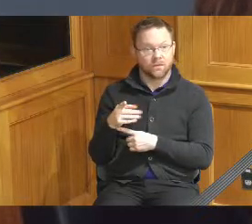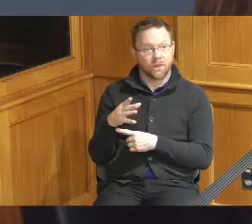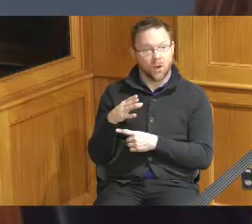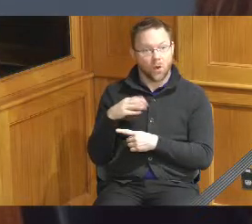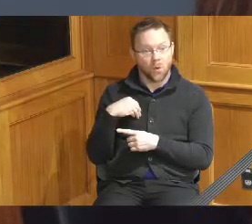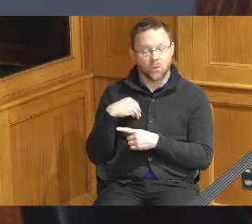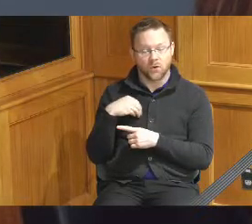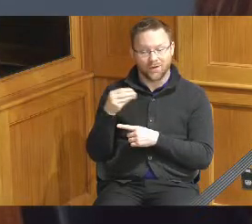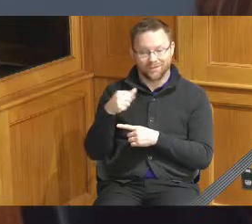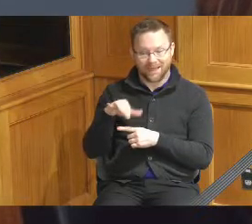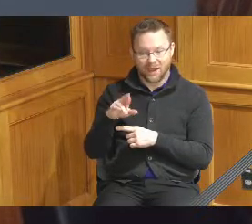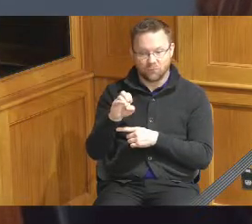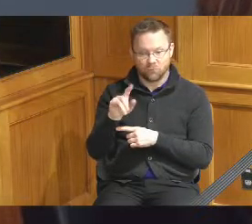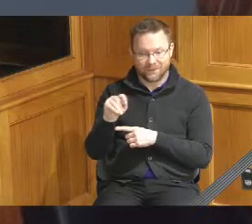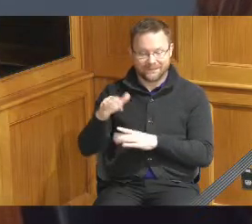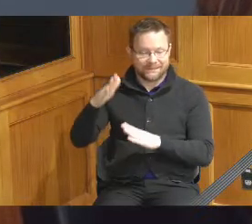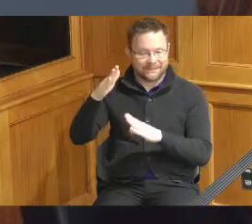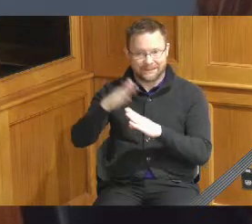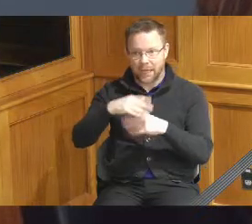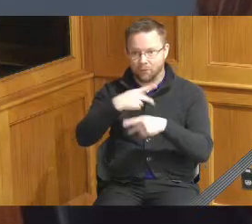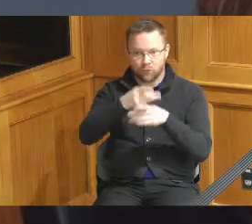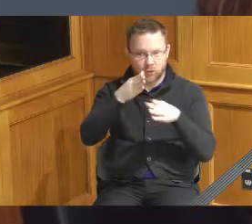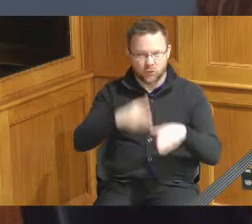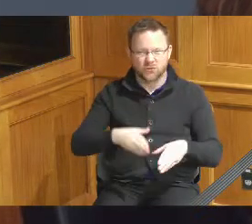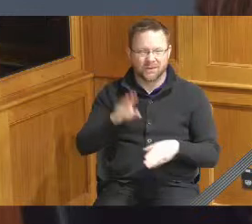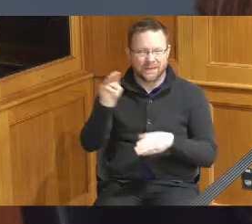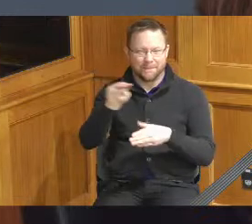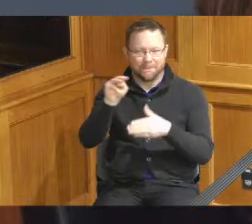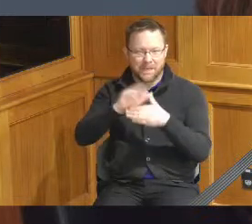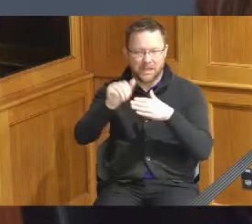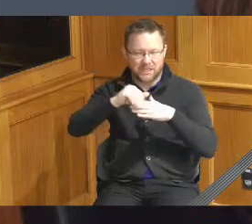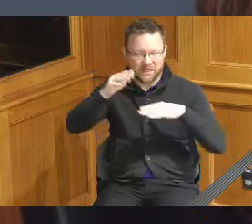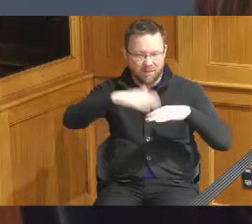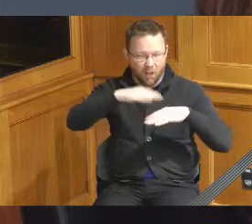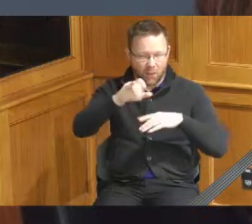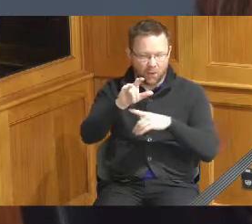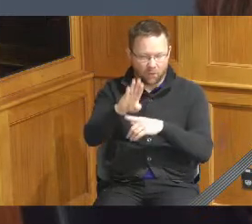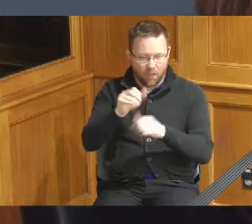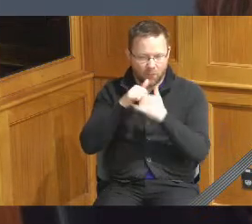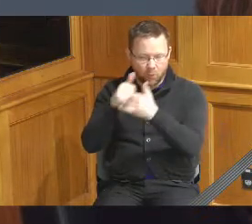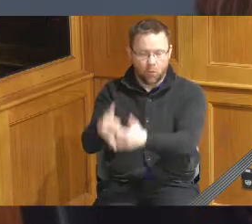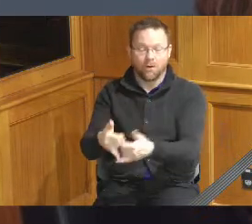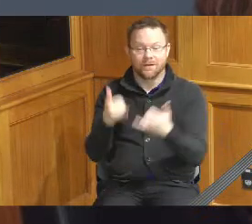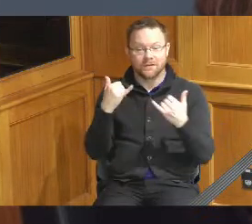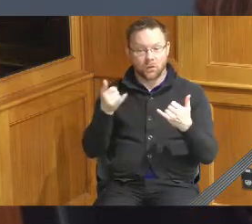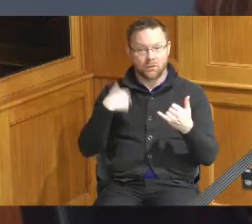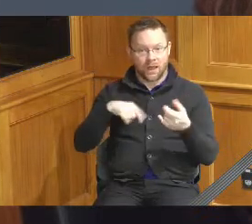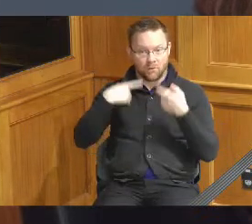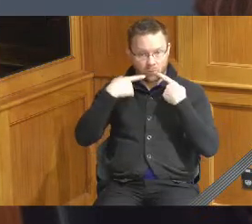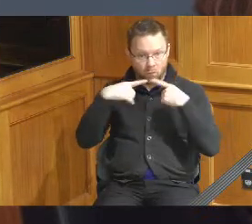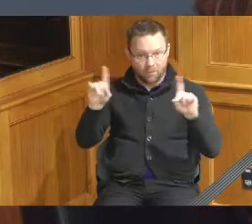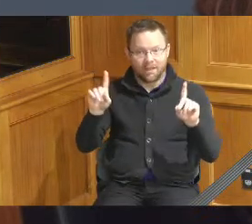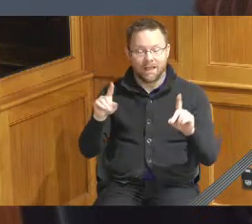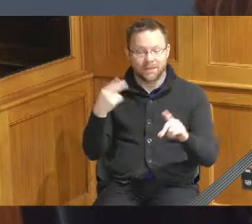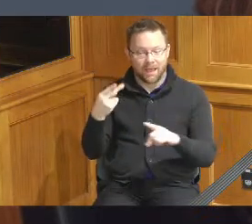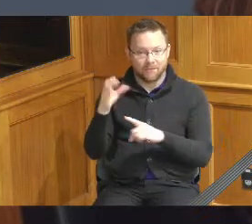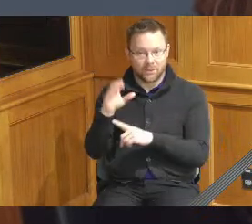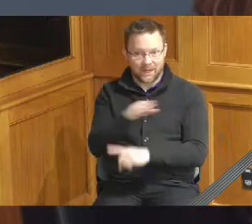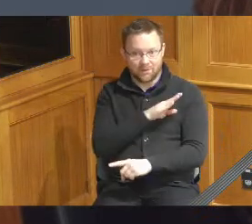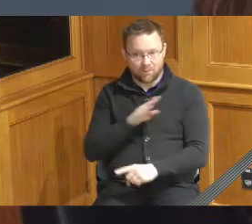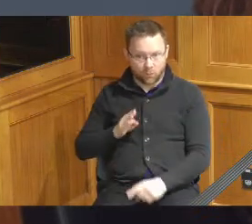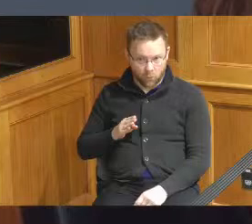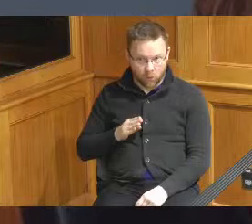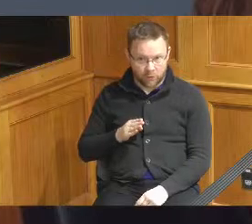Top Producer $1 Million Club Award. Now therefore be it proclaimed that the Hamilton County Board